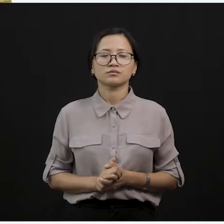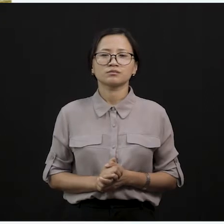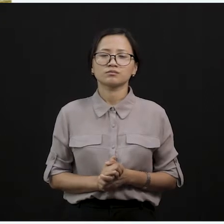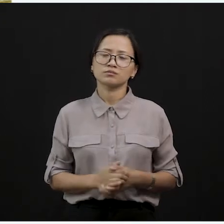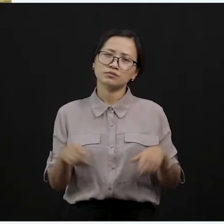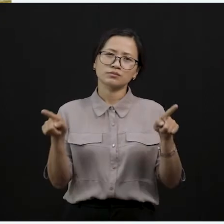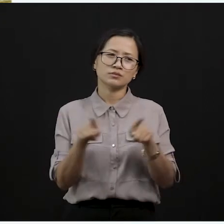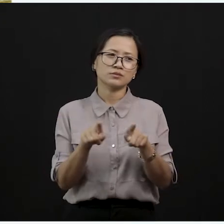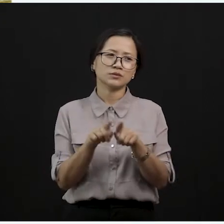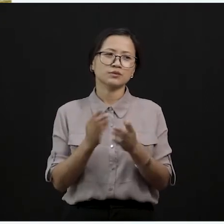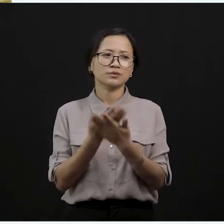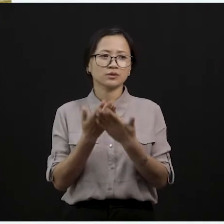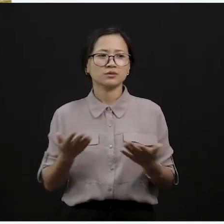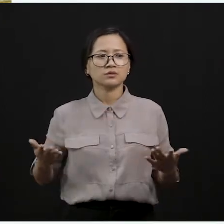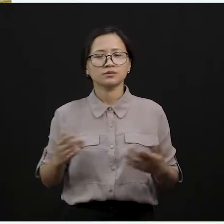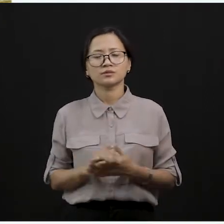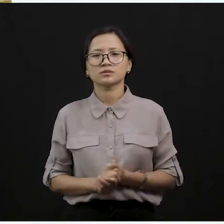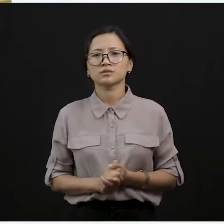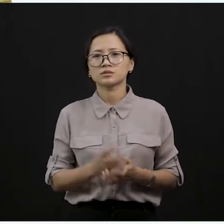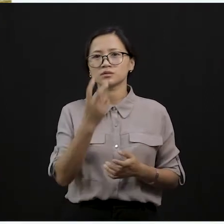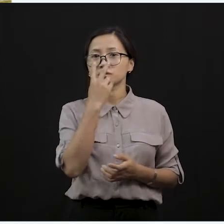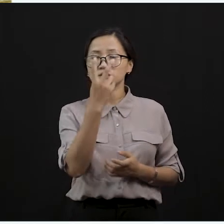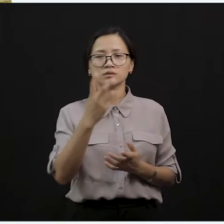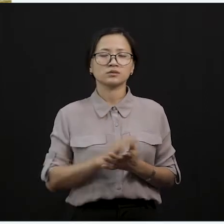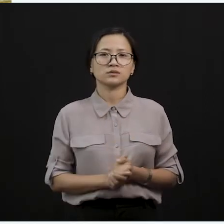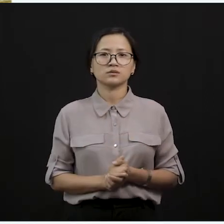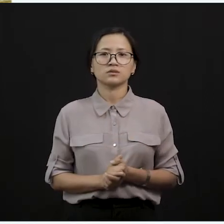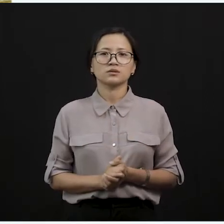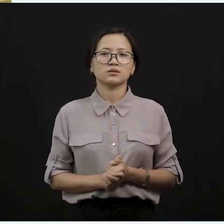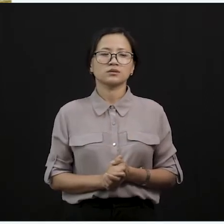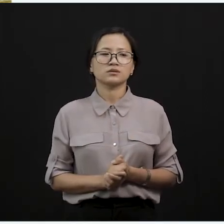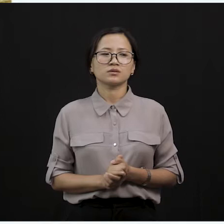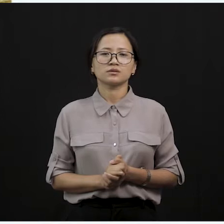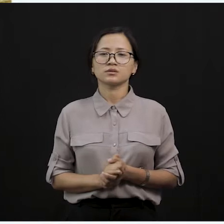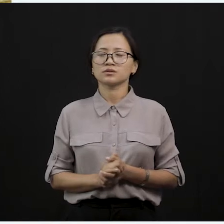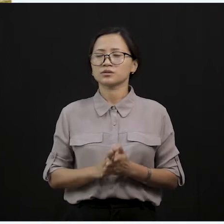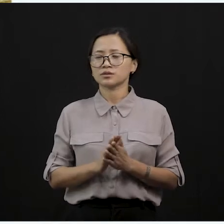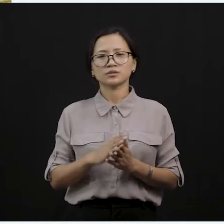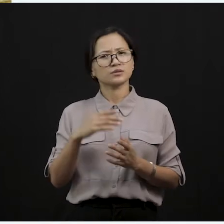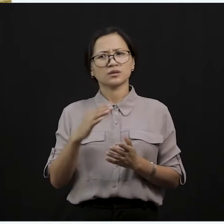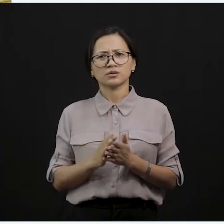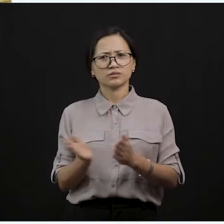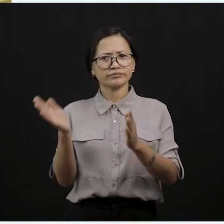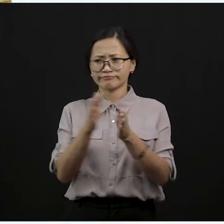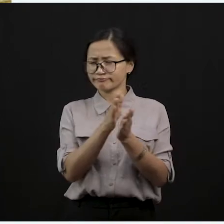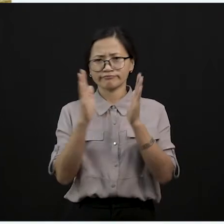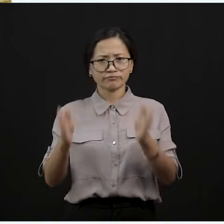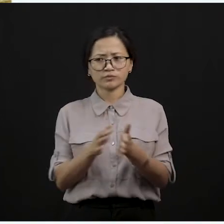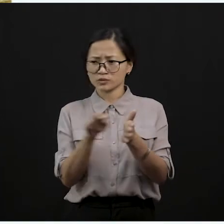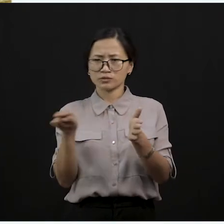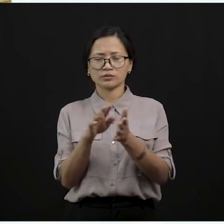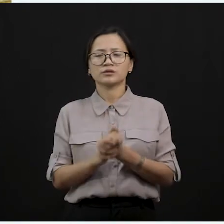So the same thing we can see here, even during the rainy and